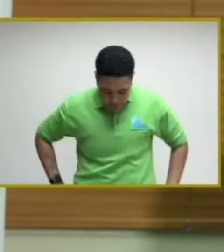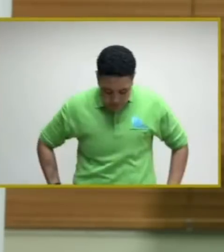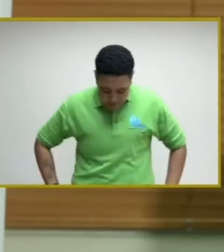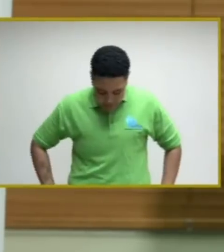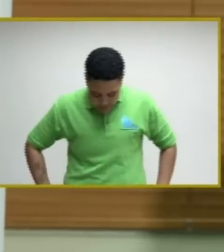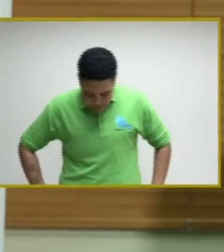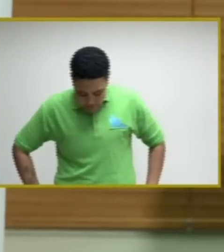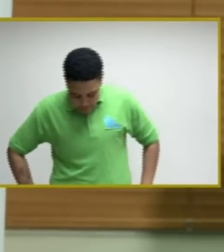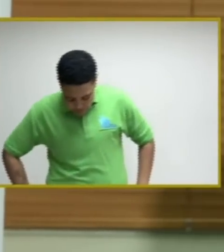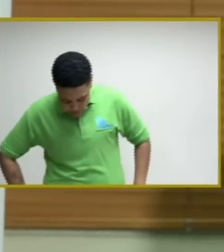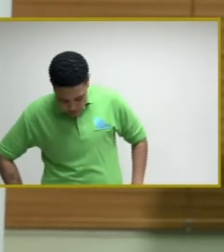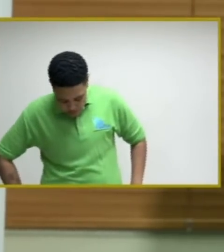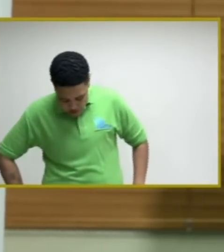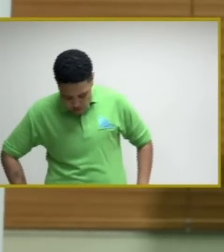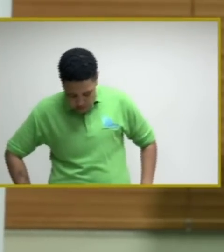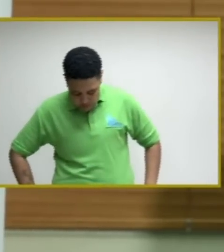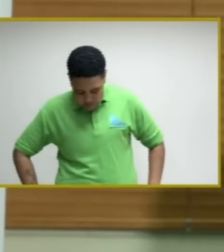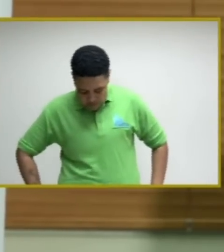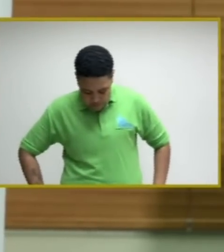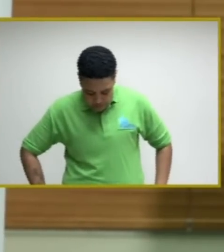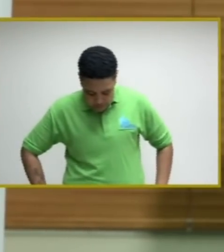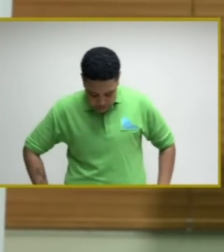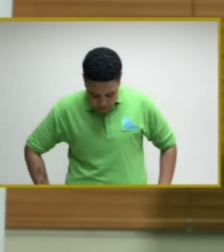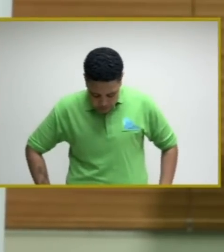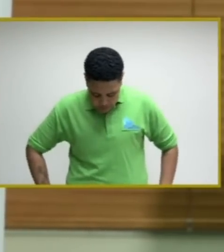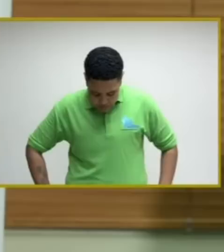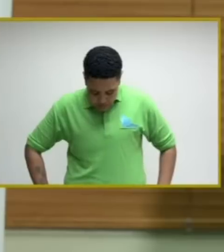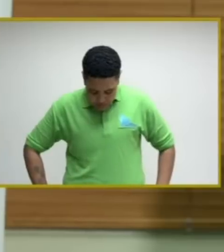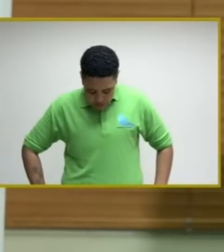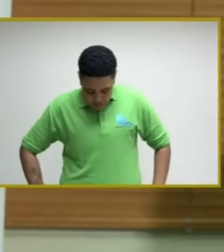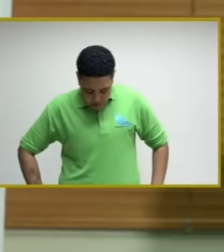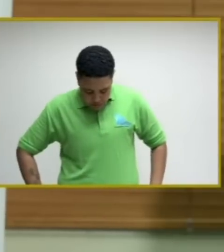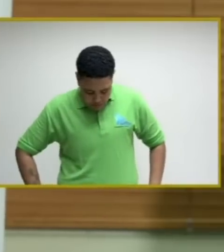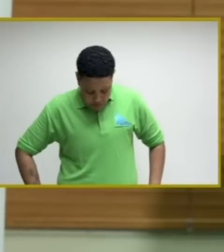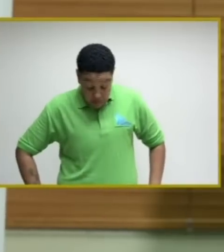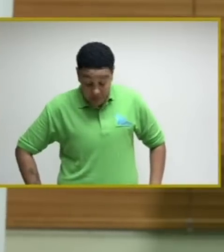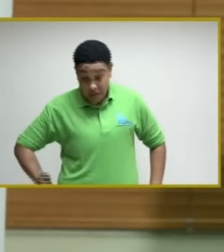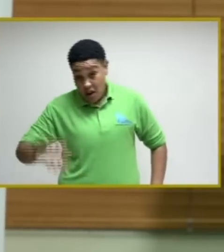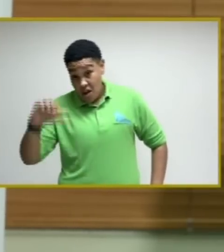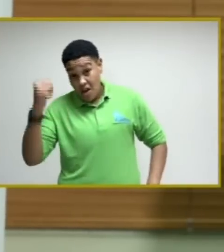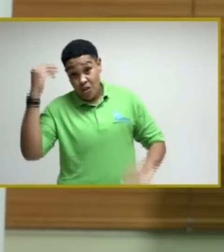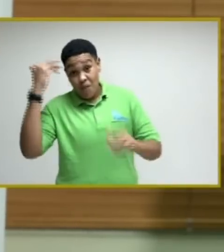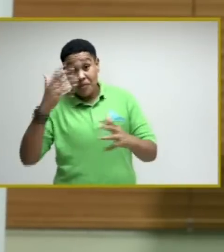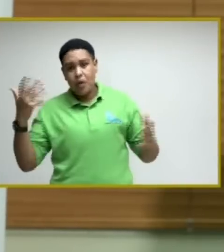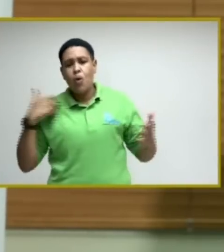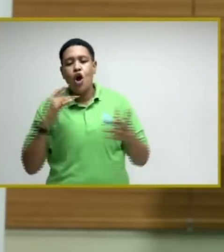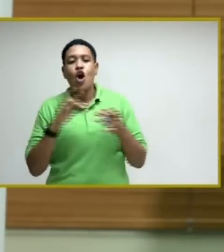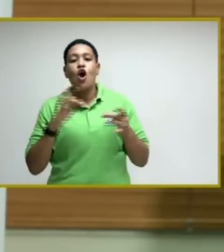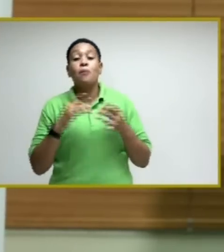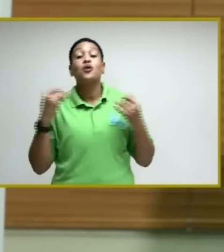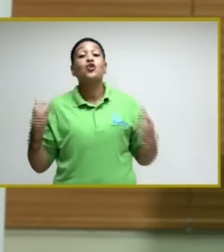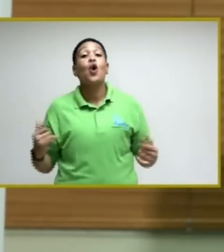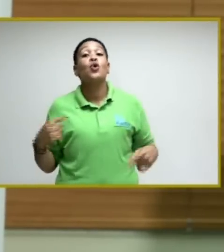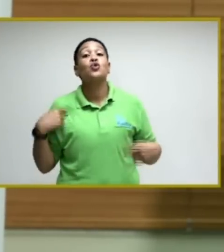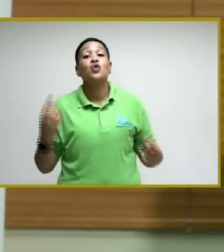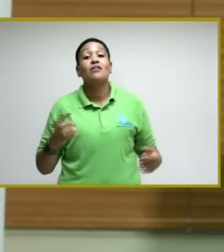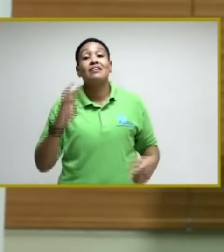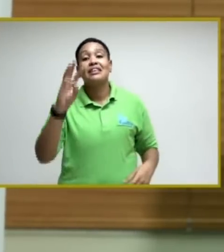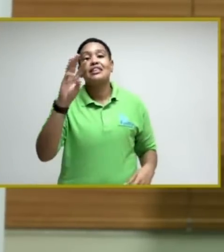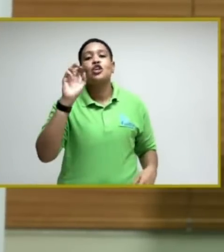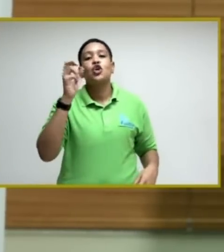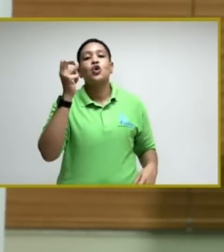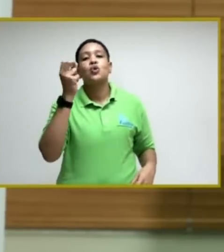the vaccination levels. As I said, we are at 612,000 doses, not